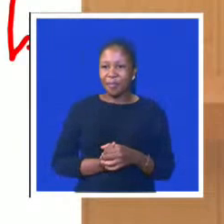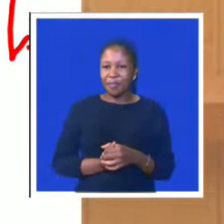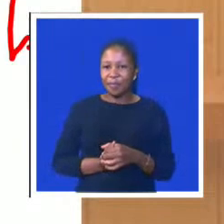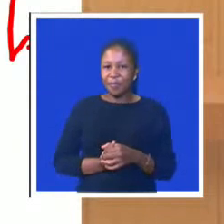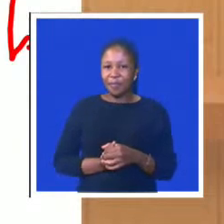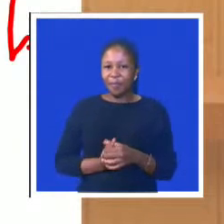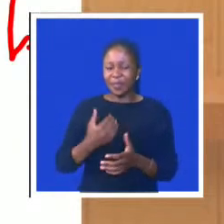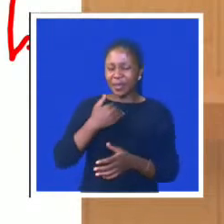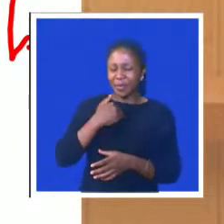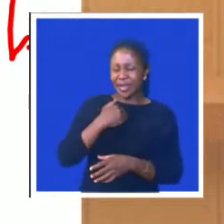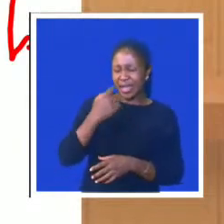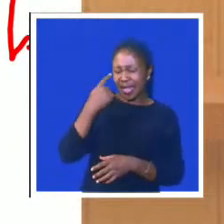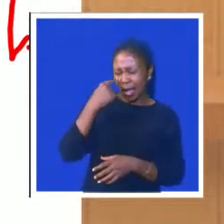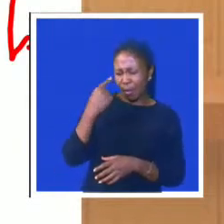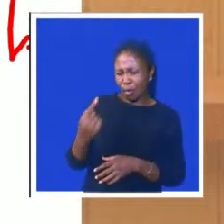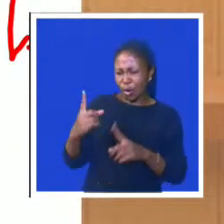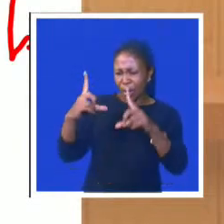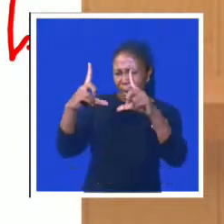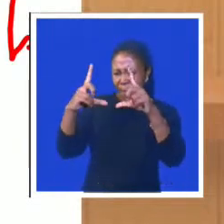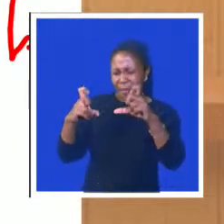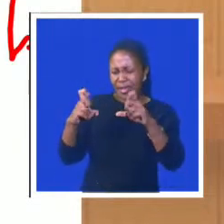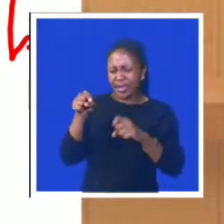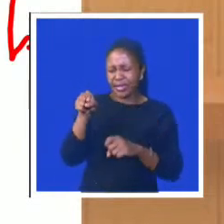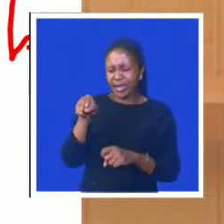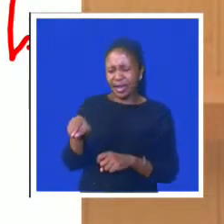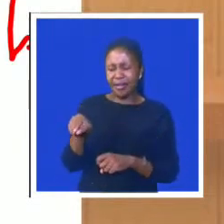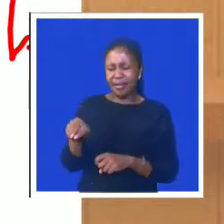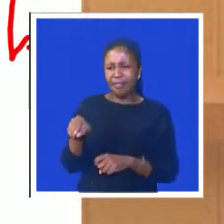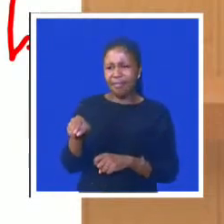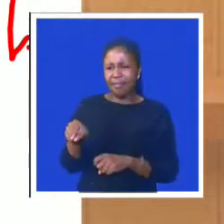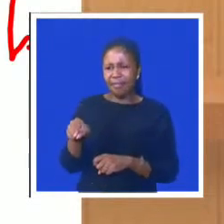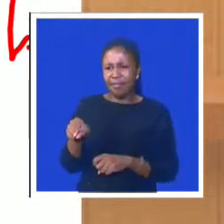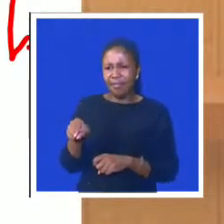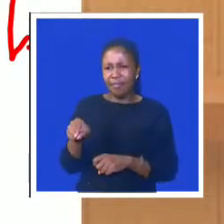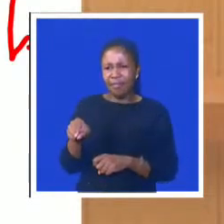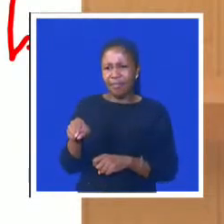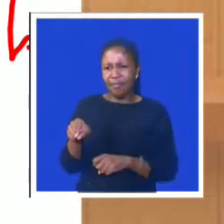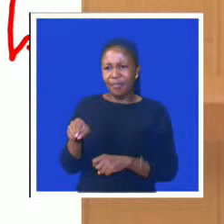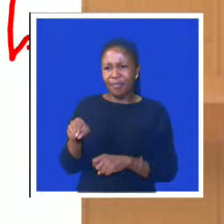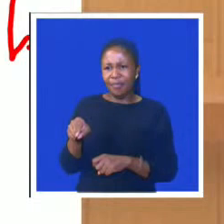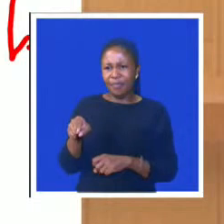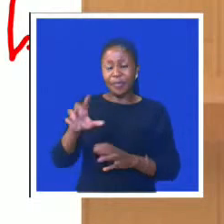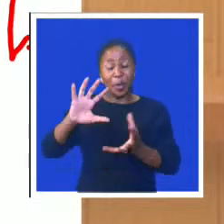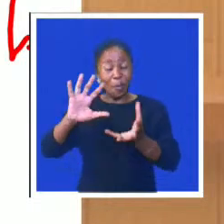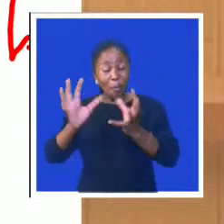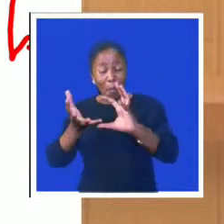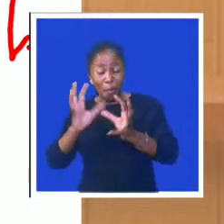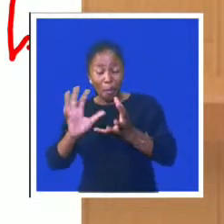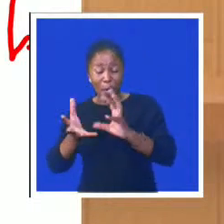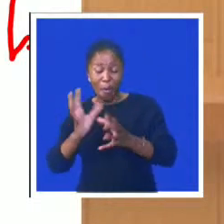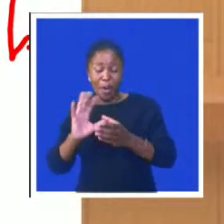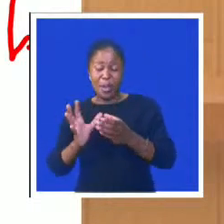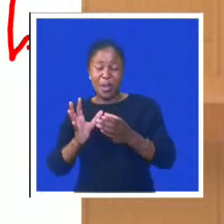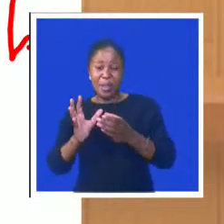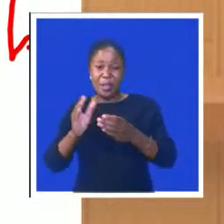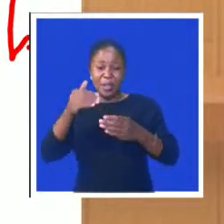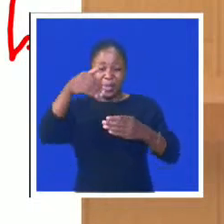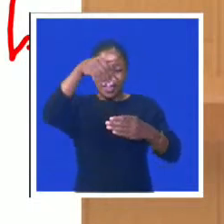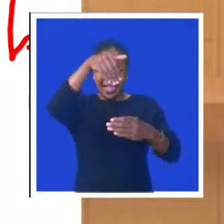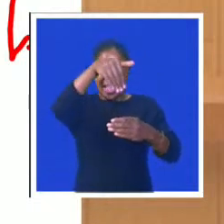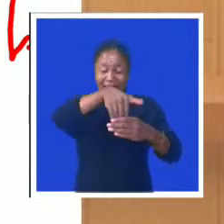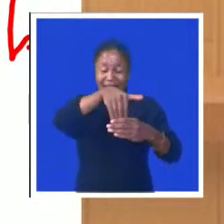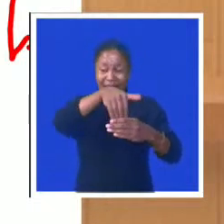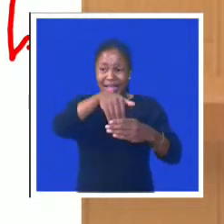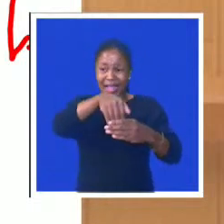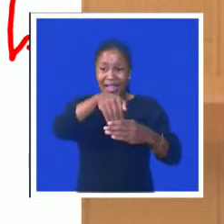Looking into that diagram, dear learner, you could say that the ball is in the